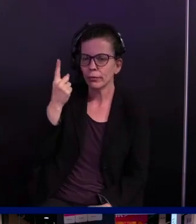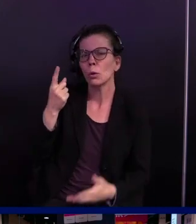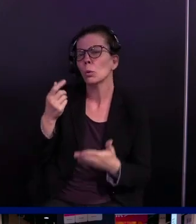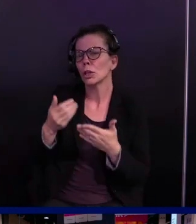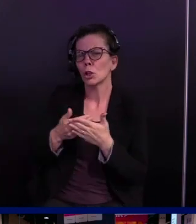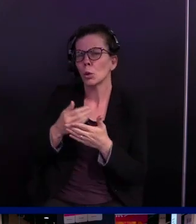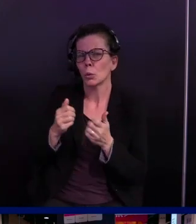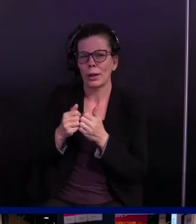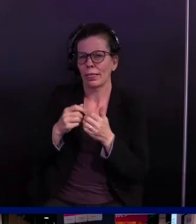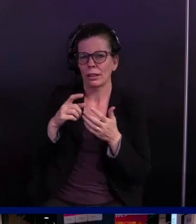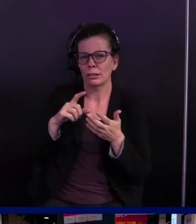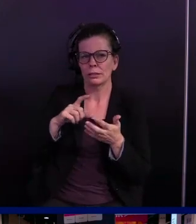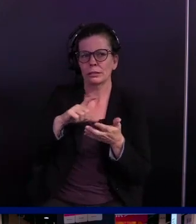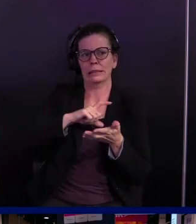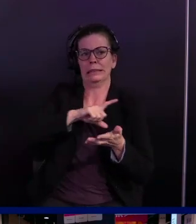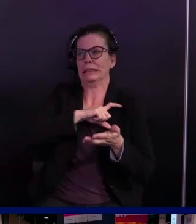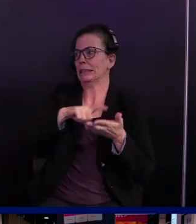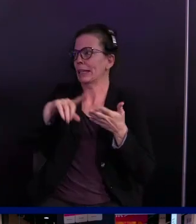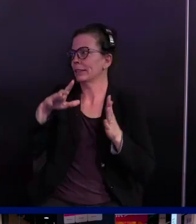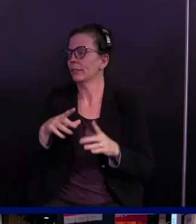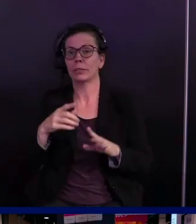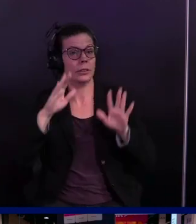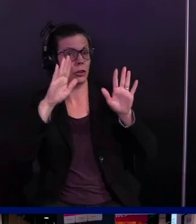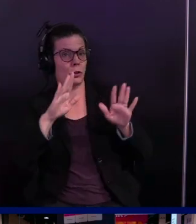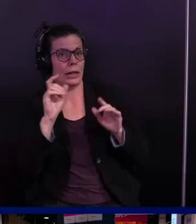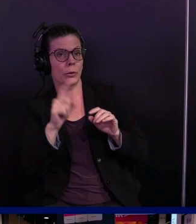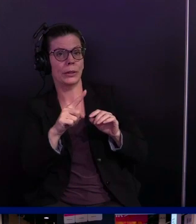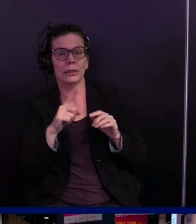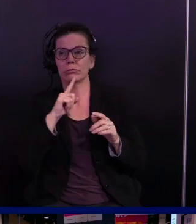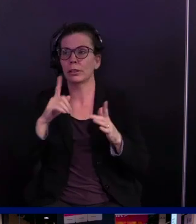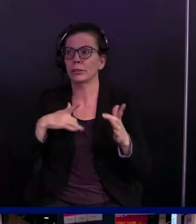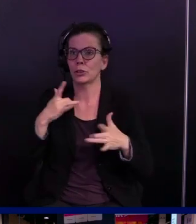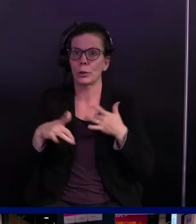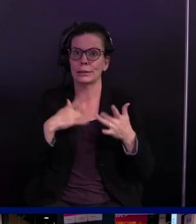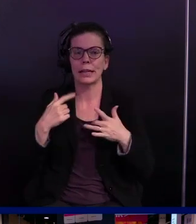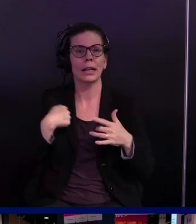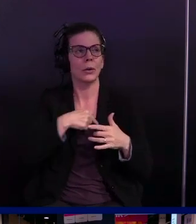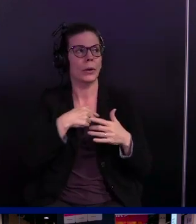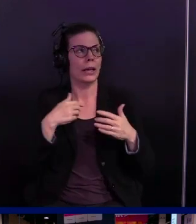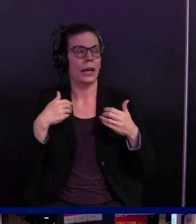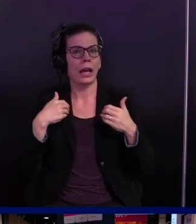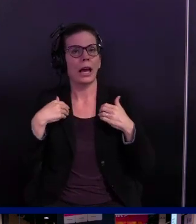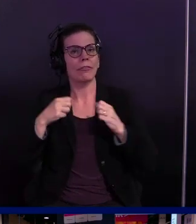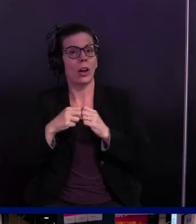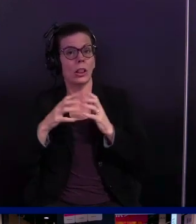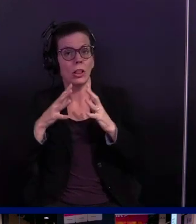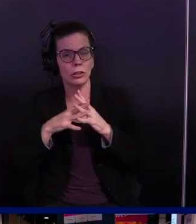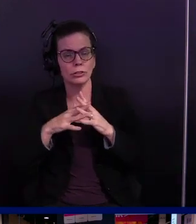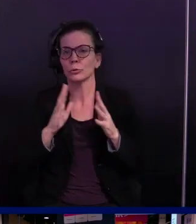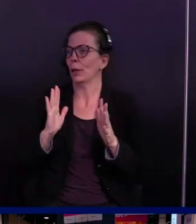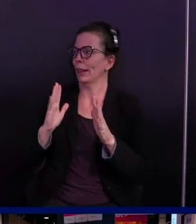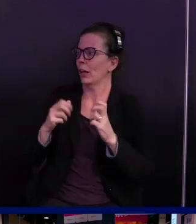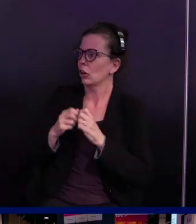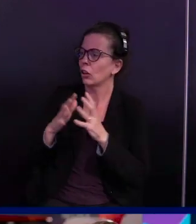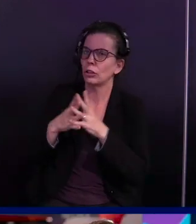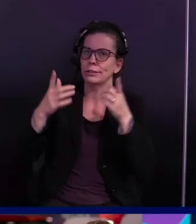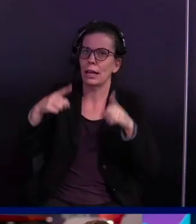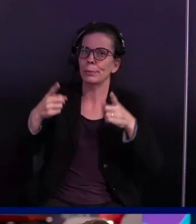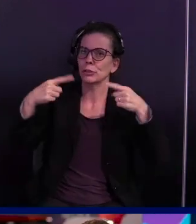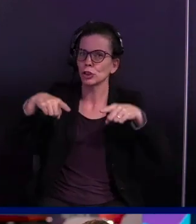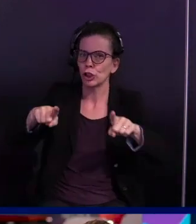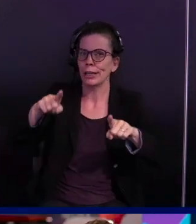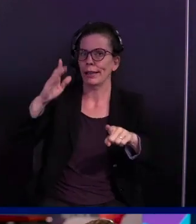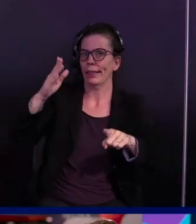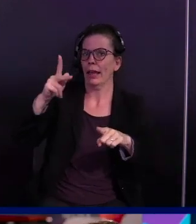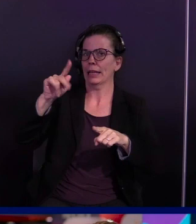with Detective? That's a great question. We're really excited. We actually have a launch going on. Well, our launch happened during the keynote, but we